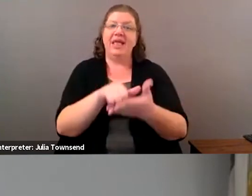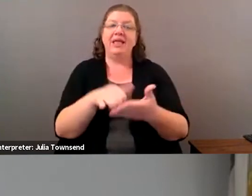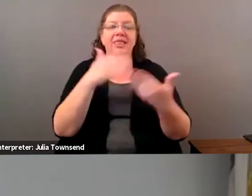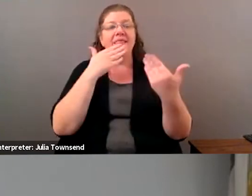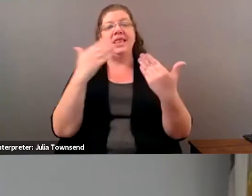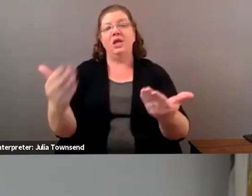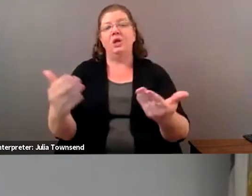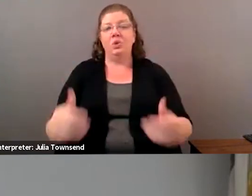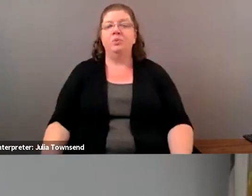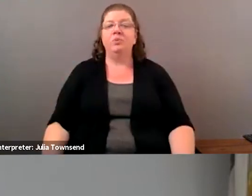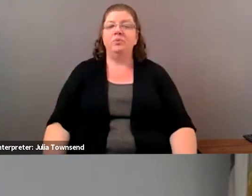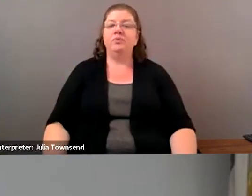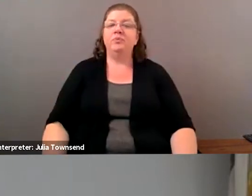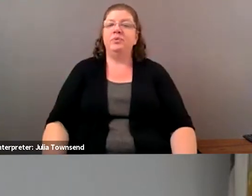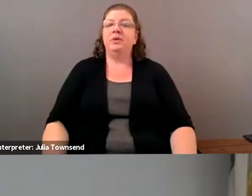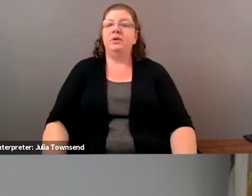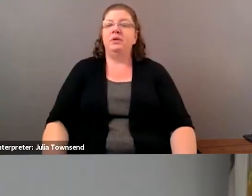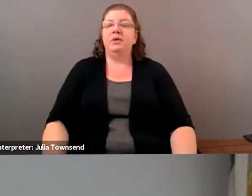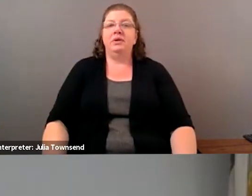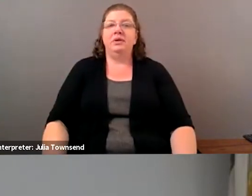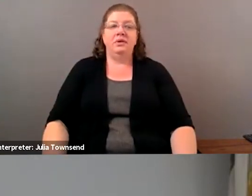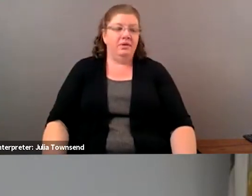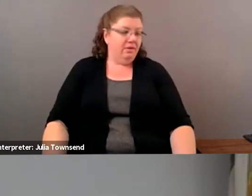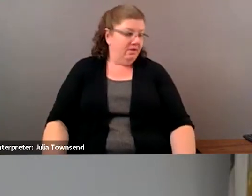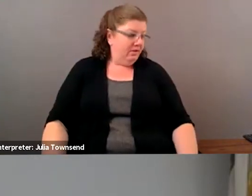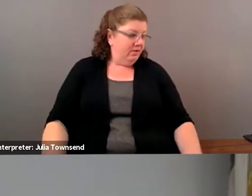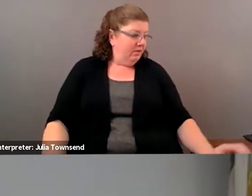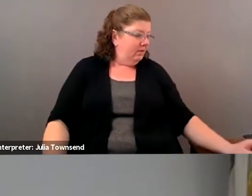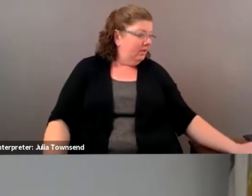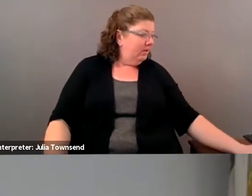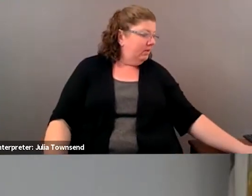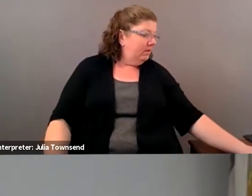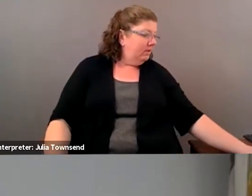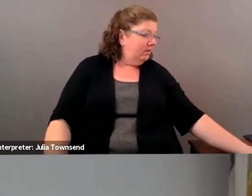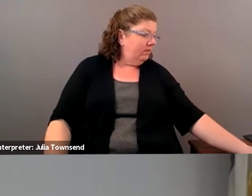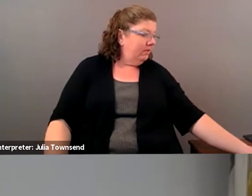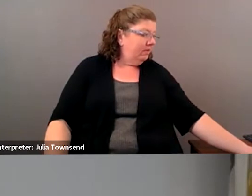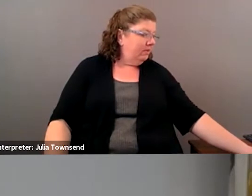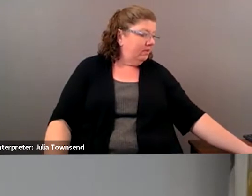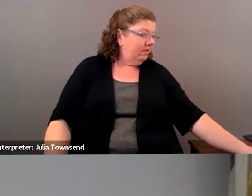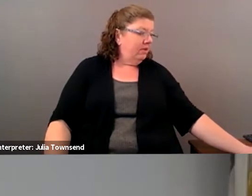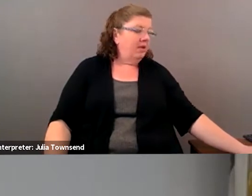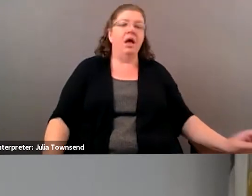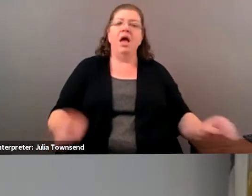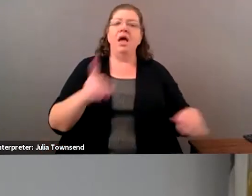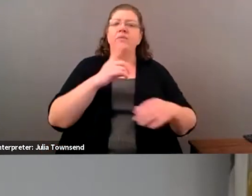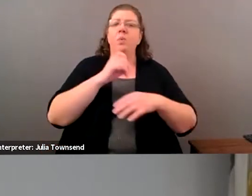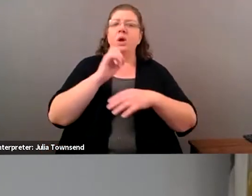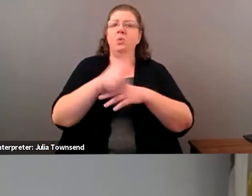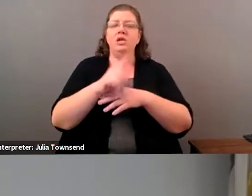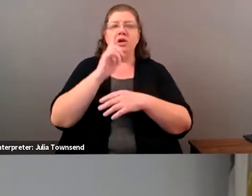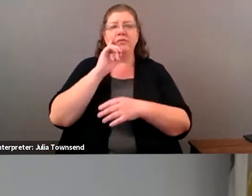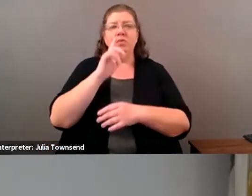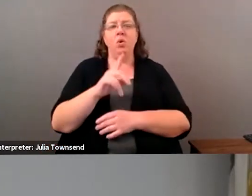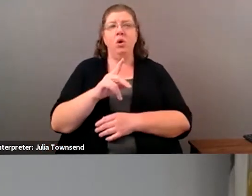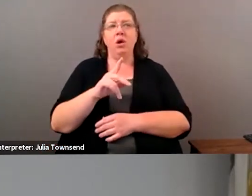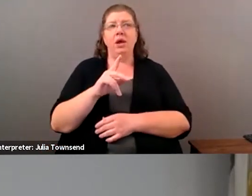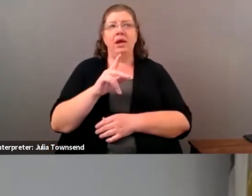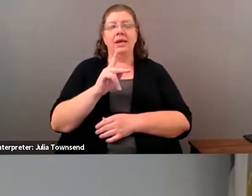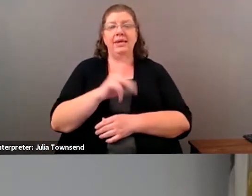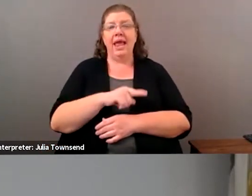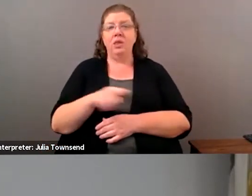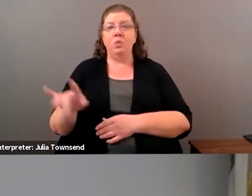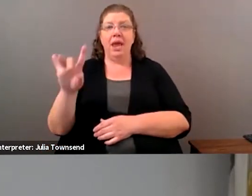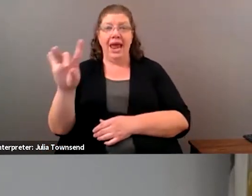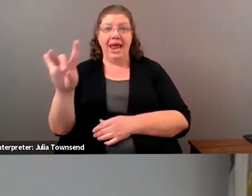you. Thanks so much. I have one question for K-8. I wonder if you could describe a little bit